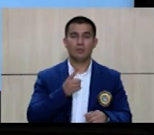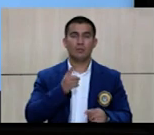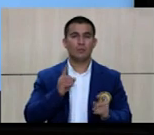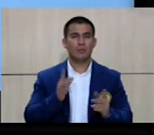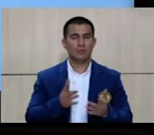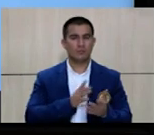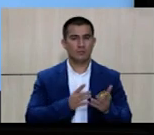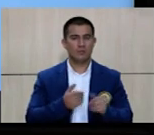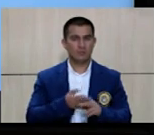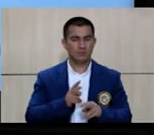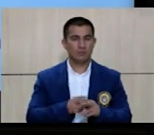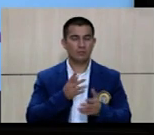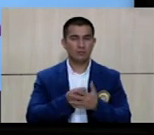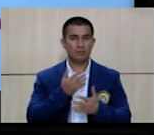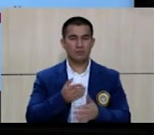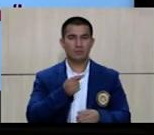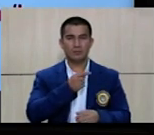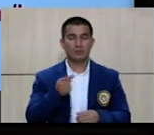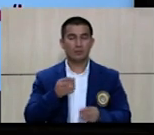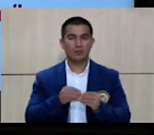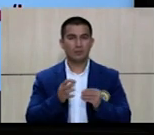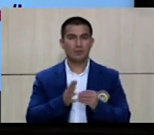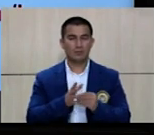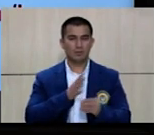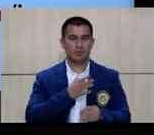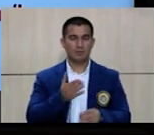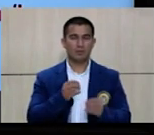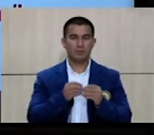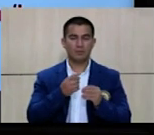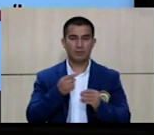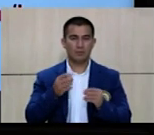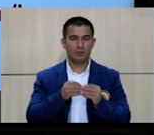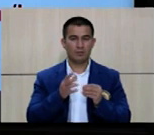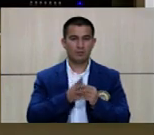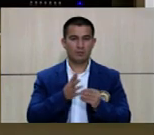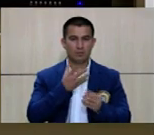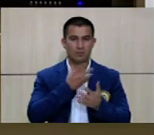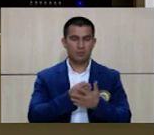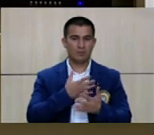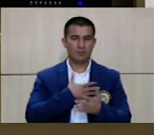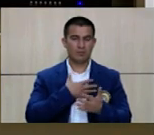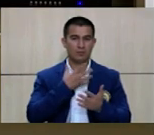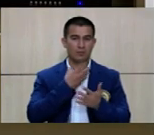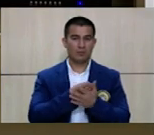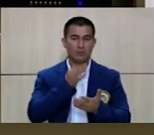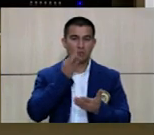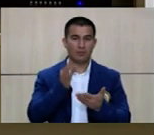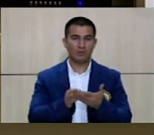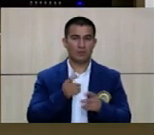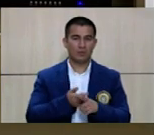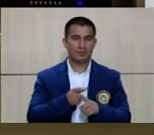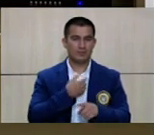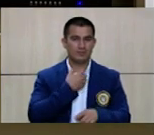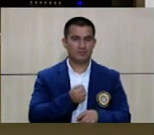bo'ldi? -15 paydo bo'ldi. -15 bizning masalamizning javobiga zid.